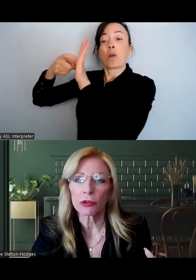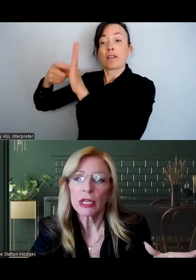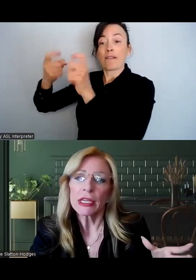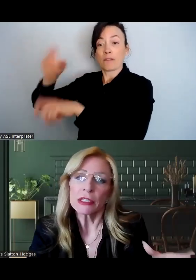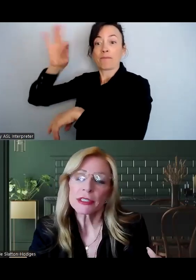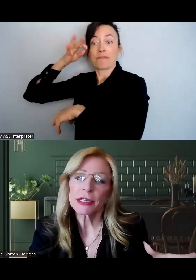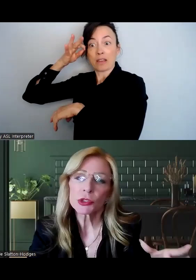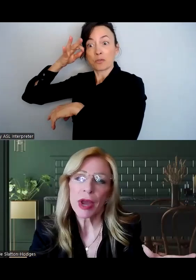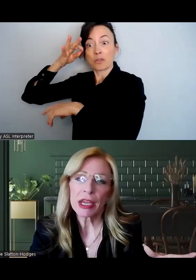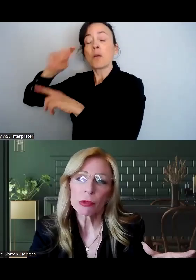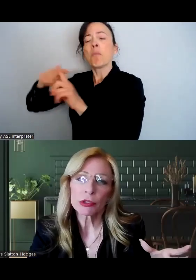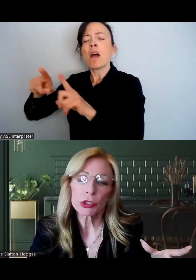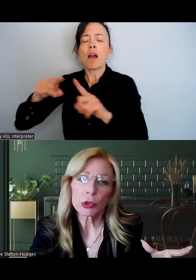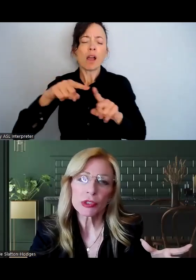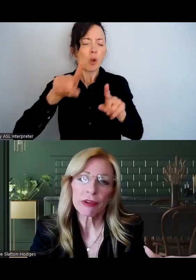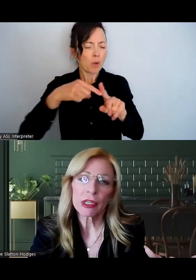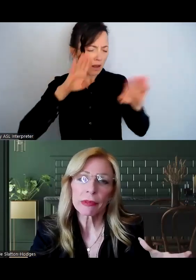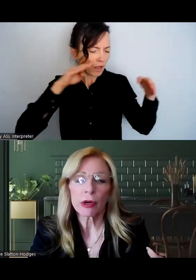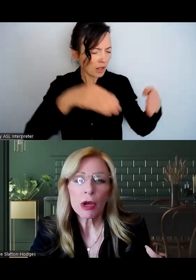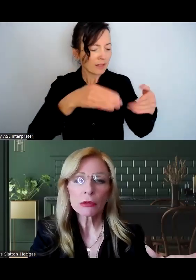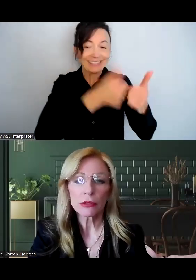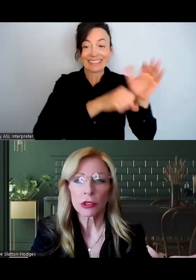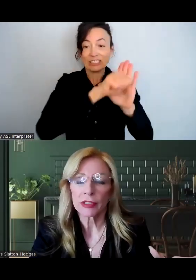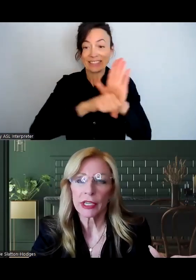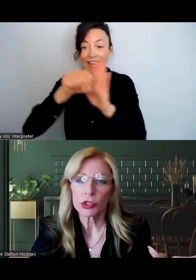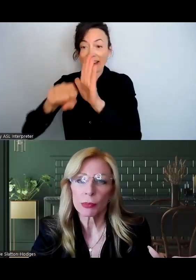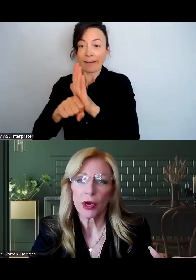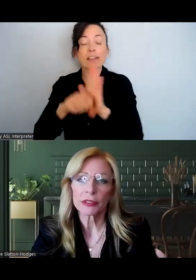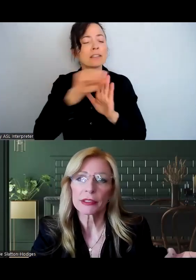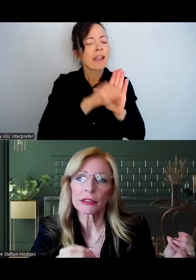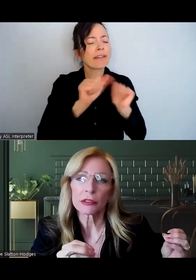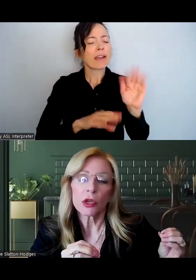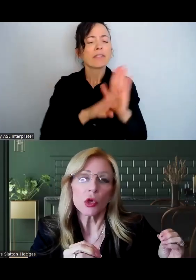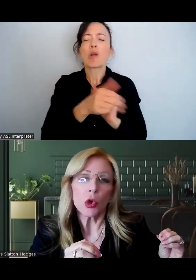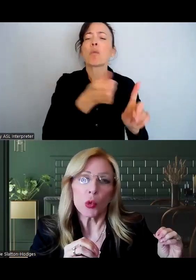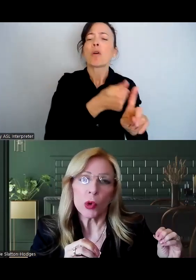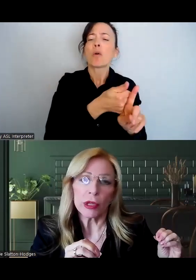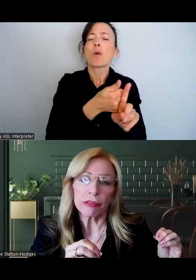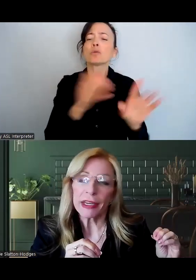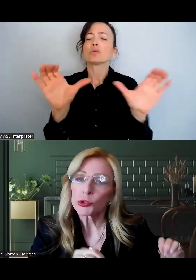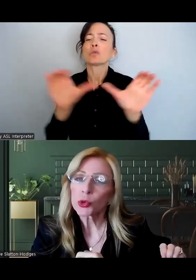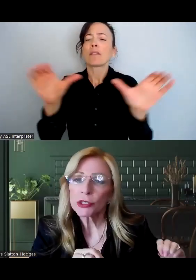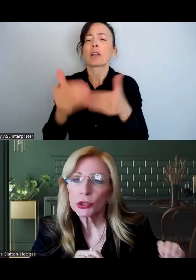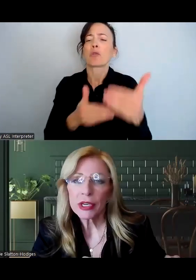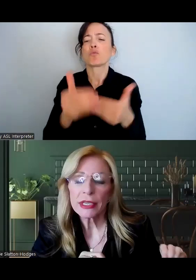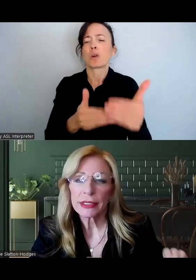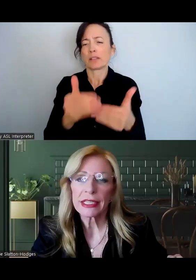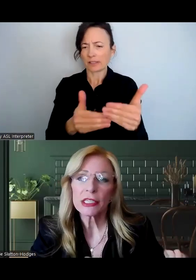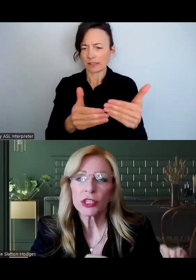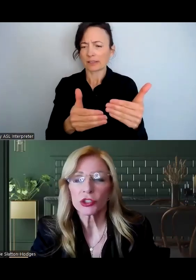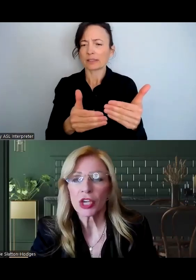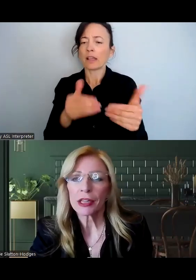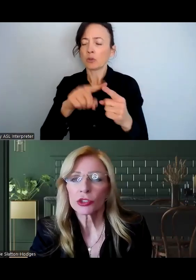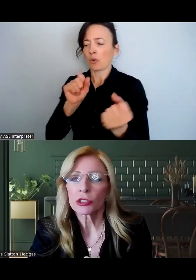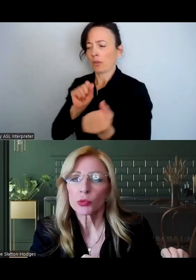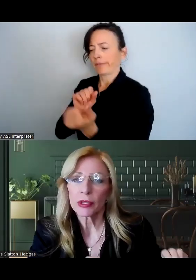state level, states are able to develop their own certification processes that address unique